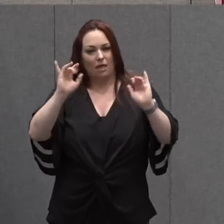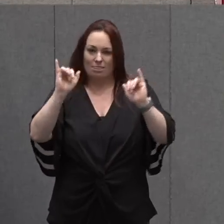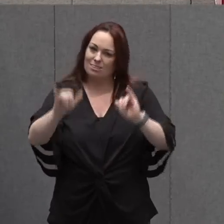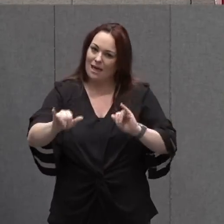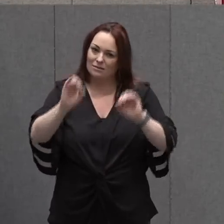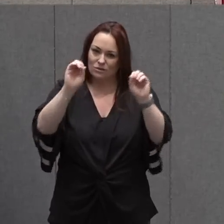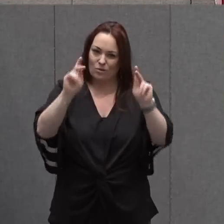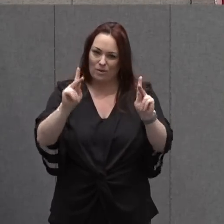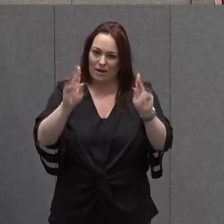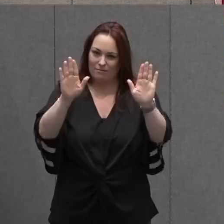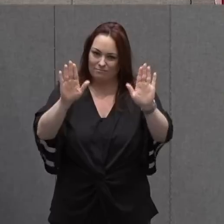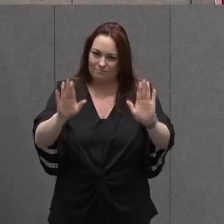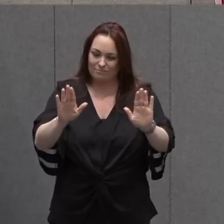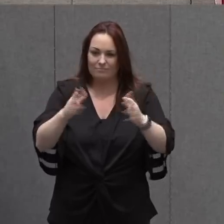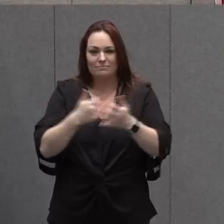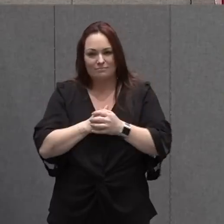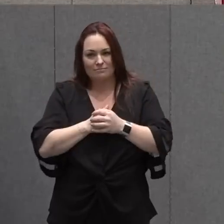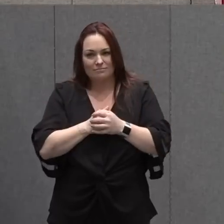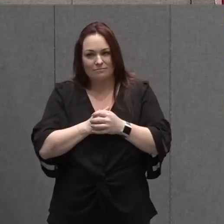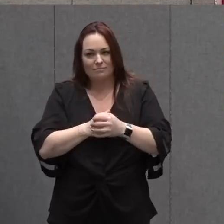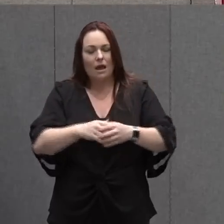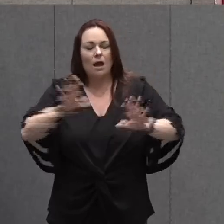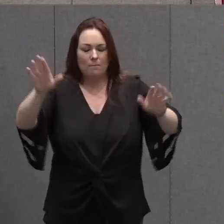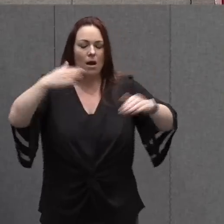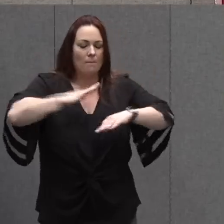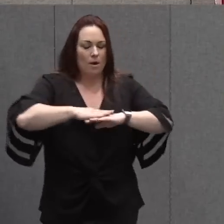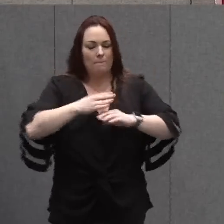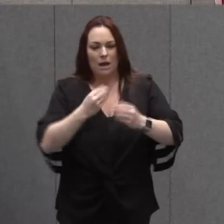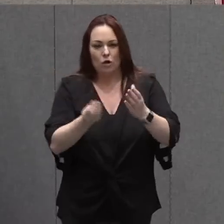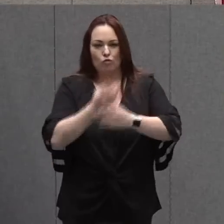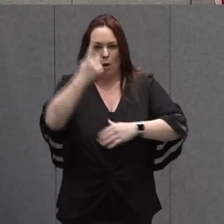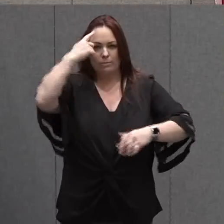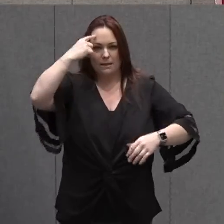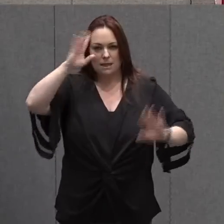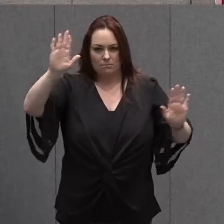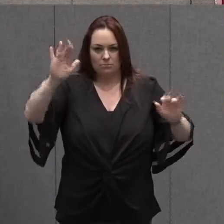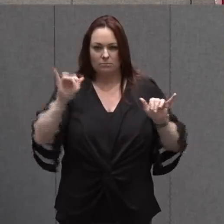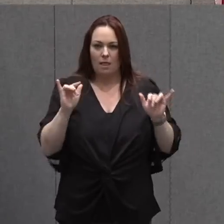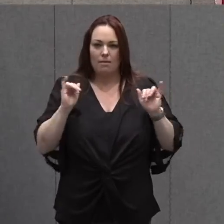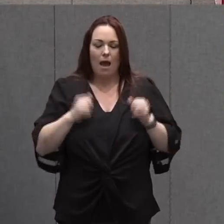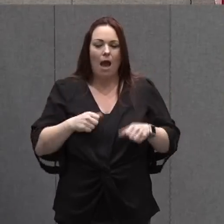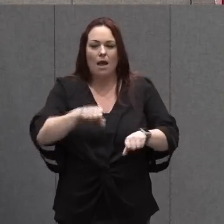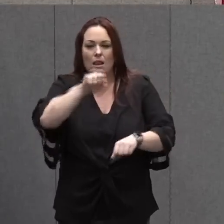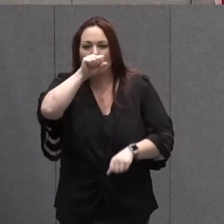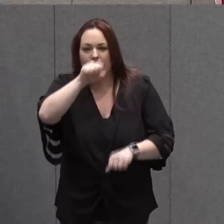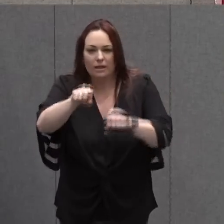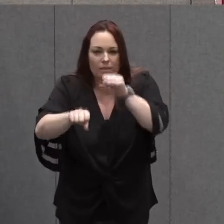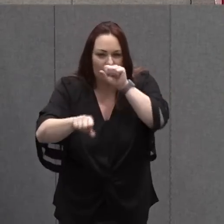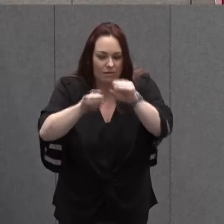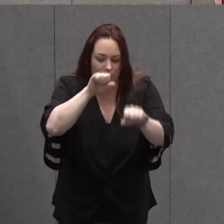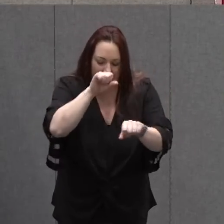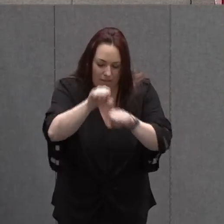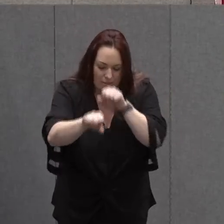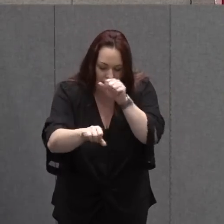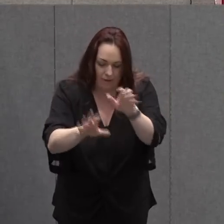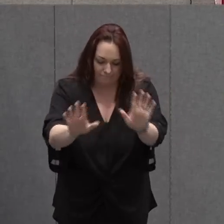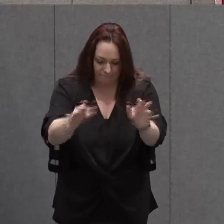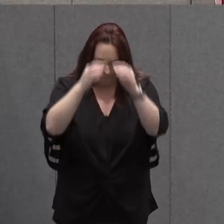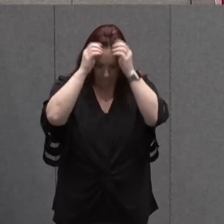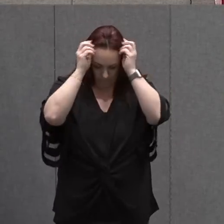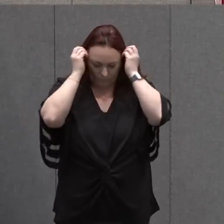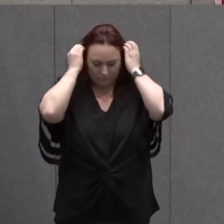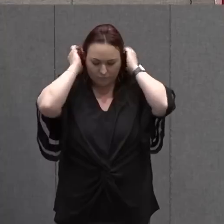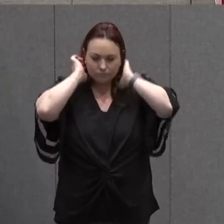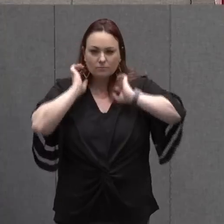So maybe I'm not... Growth mindset. There you go. I love it. Love it, love it, love it. So this